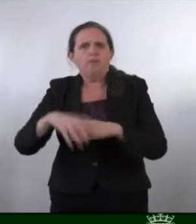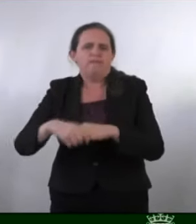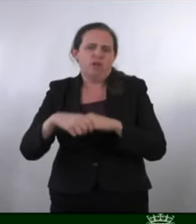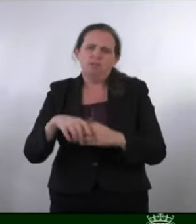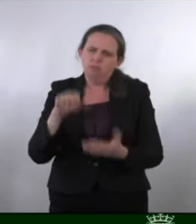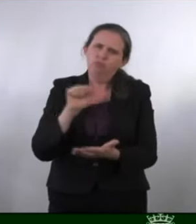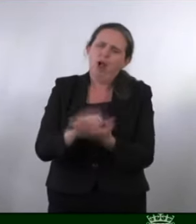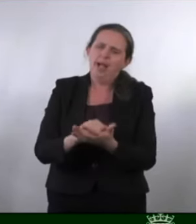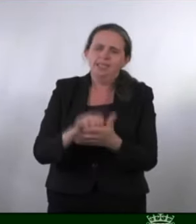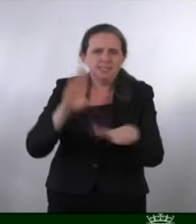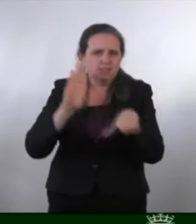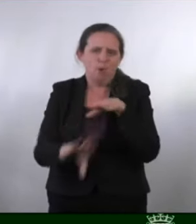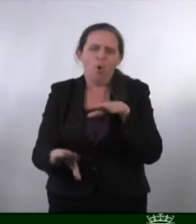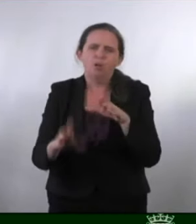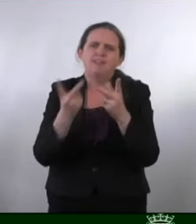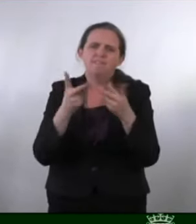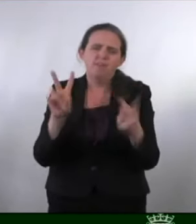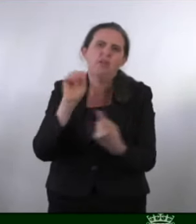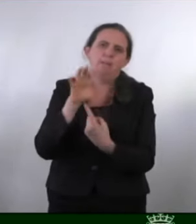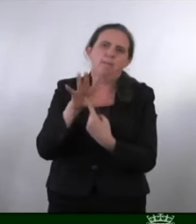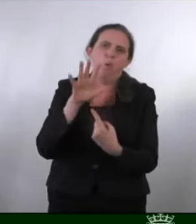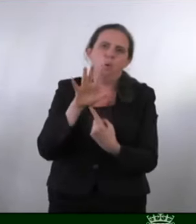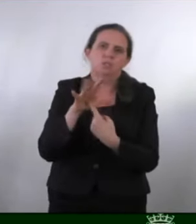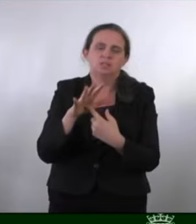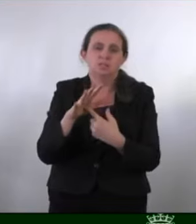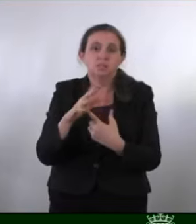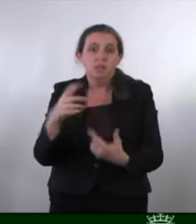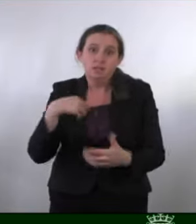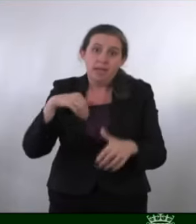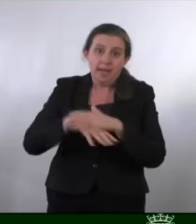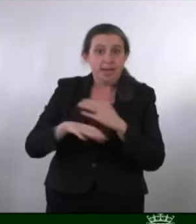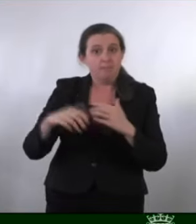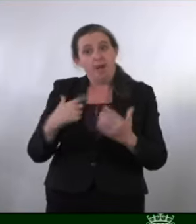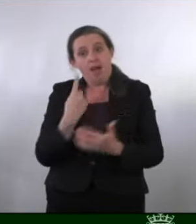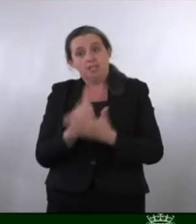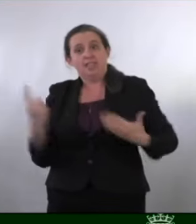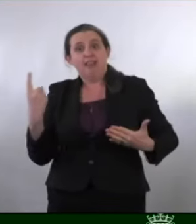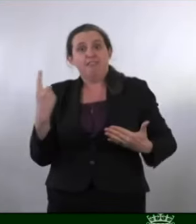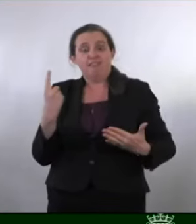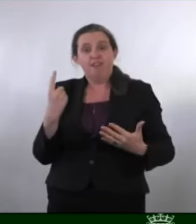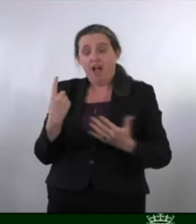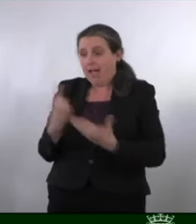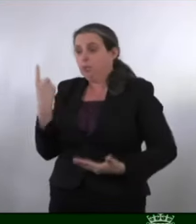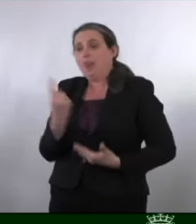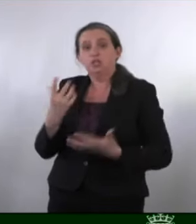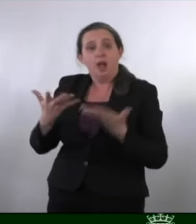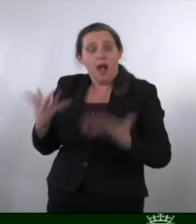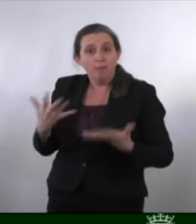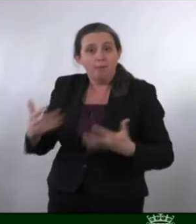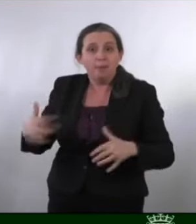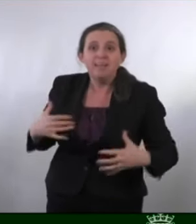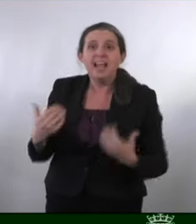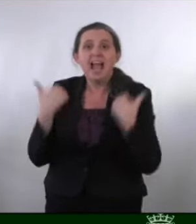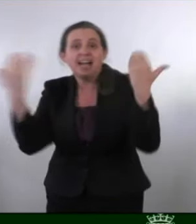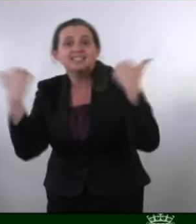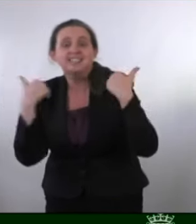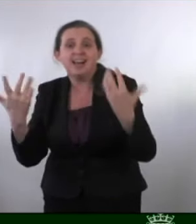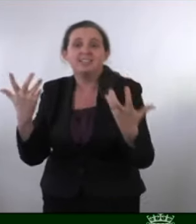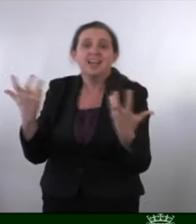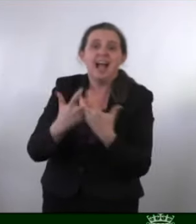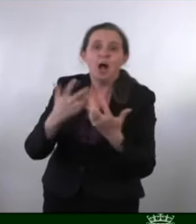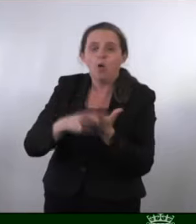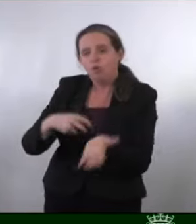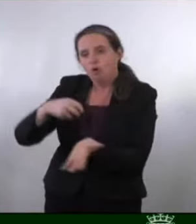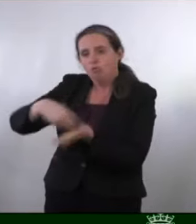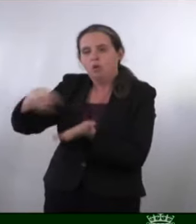exercise I can, mainly on a treadmill, I'm afraid. But he's totally right, and what we will do is